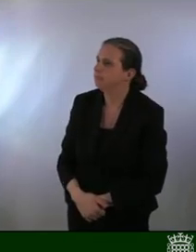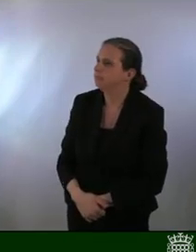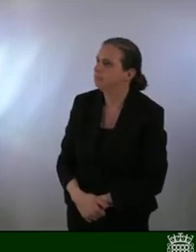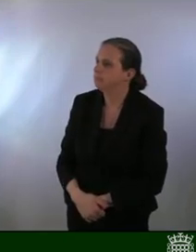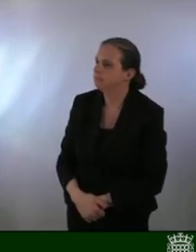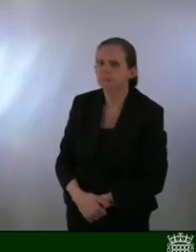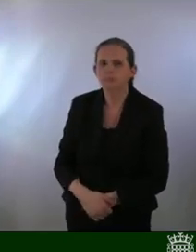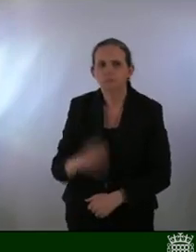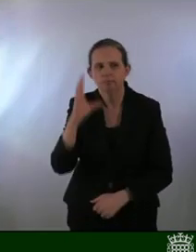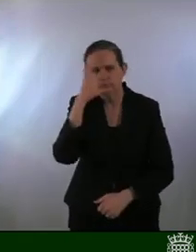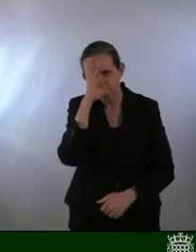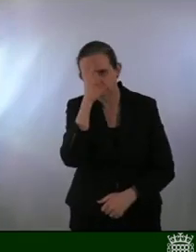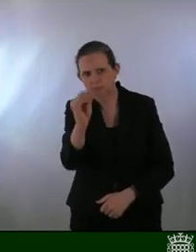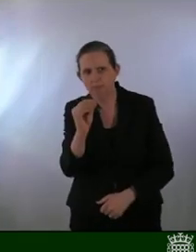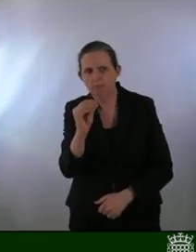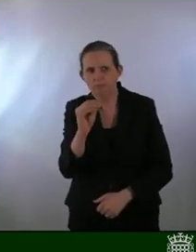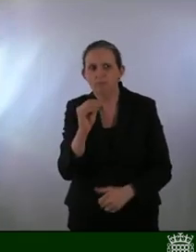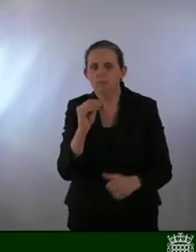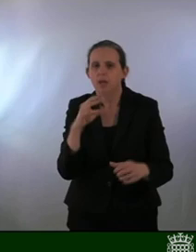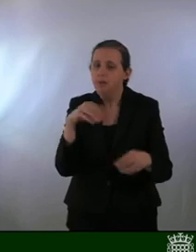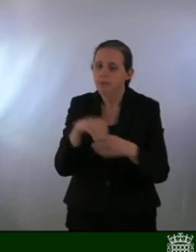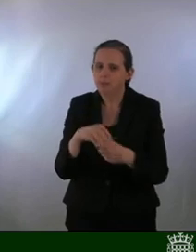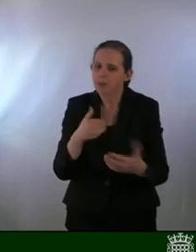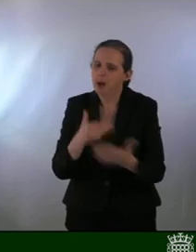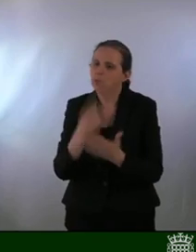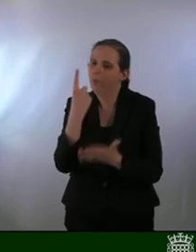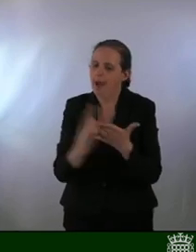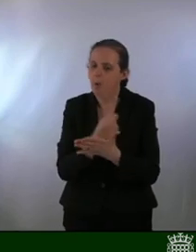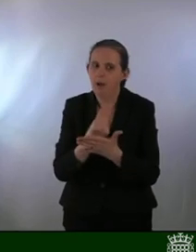run this for around 1 hour, so if we can speed up on questions and answers.